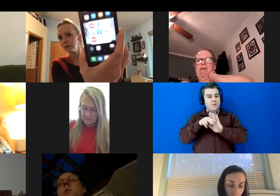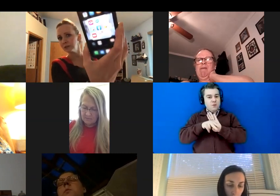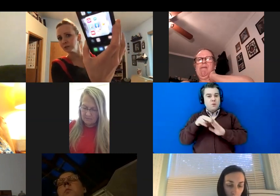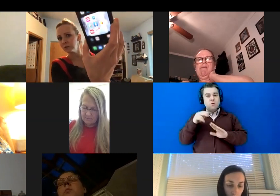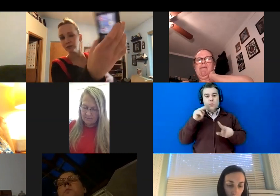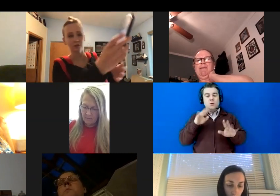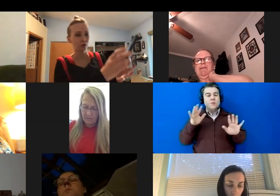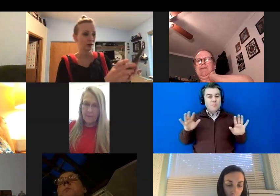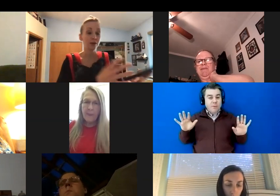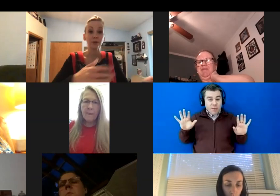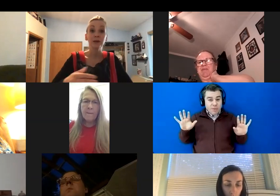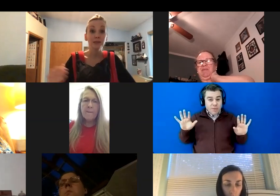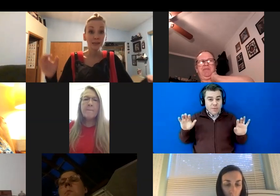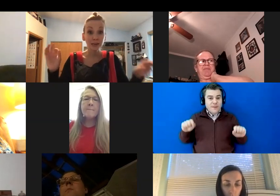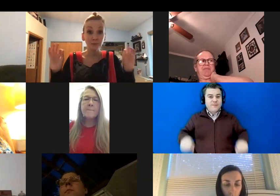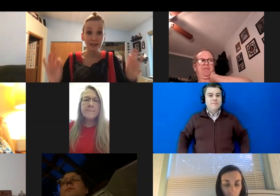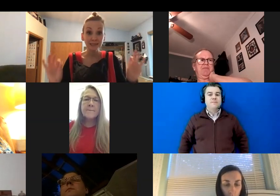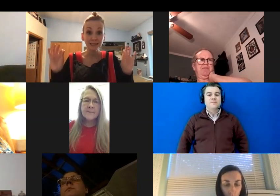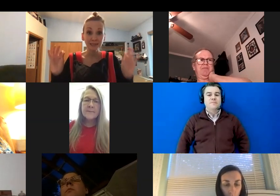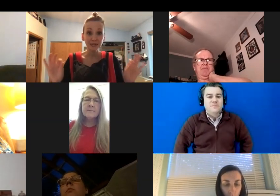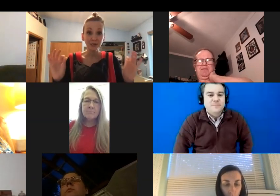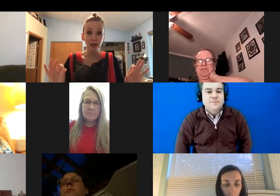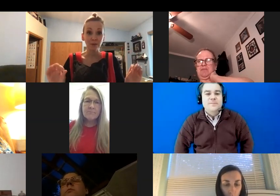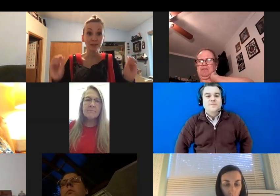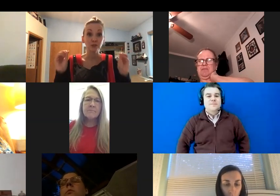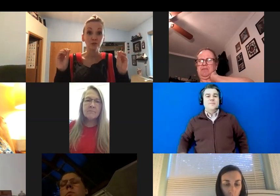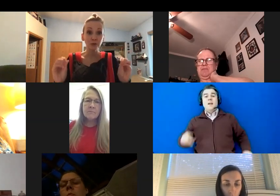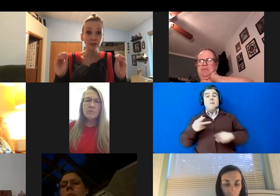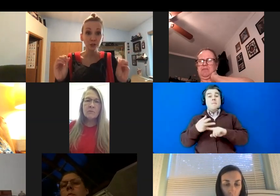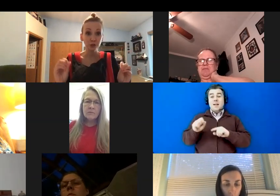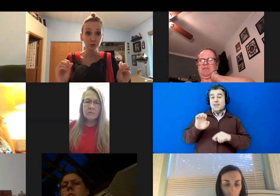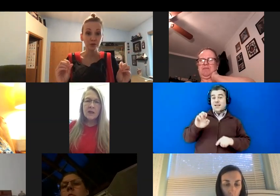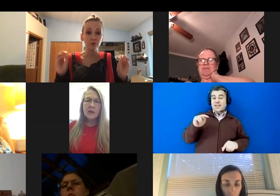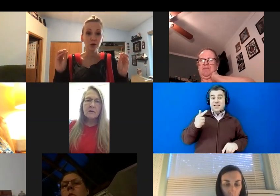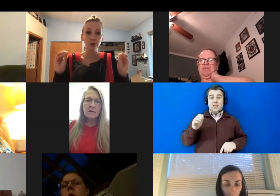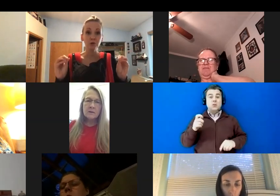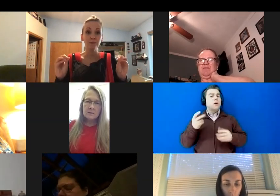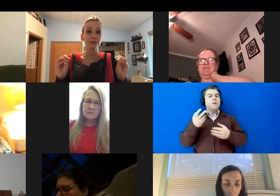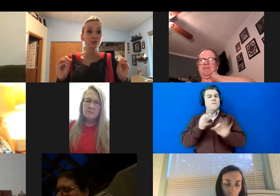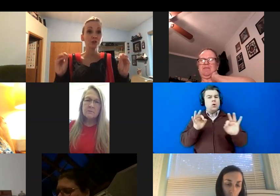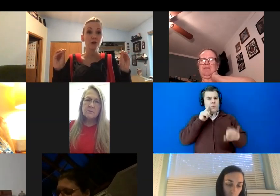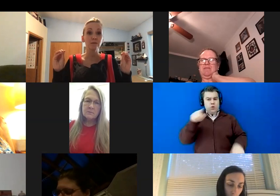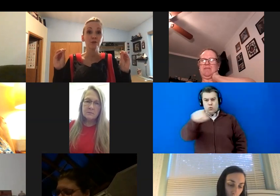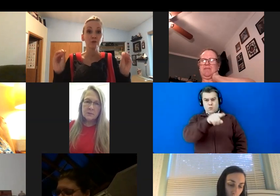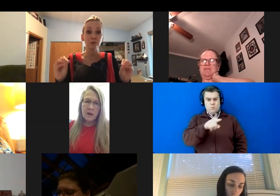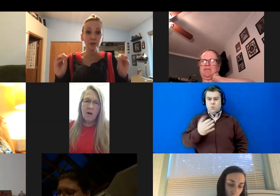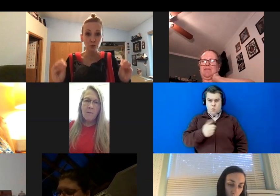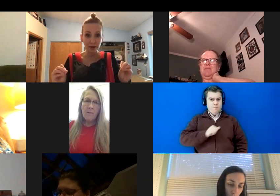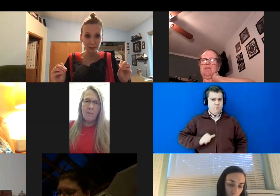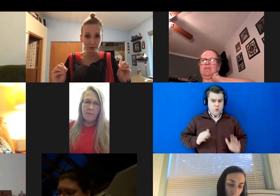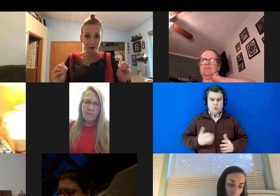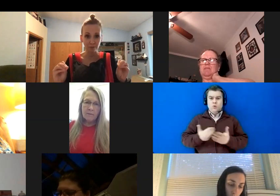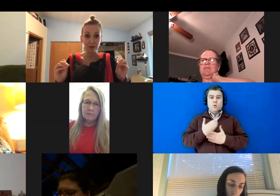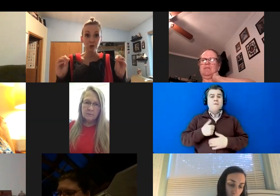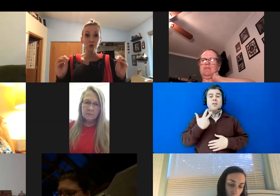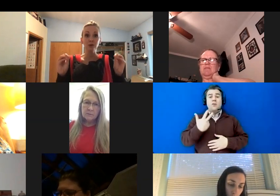can't, it's not looking at it. Anyway, the Plexus Engage app, it's free to you. If you are a new ambassador, you have 3 credits